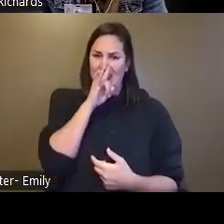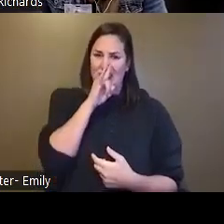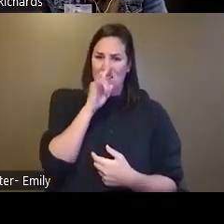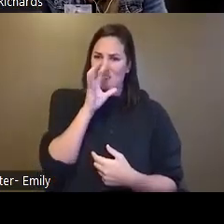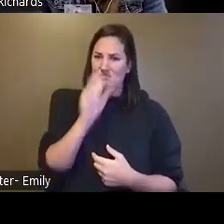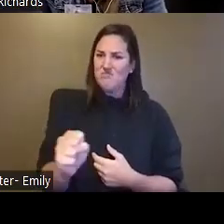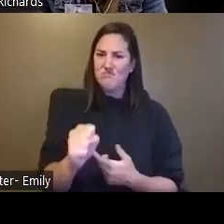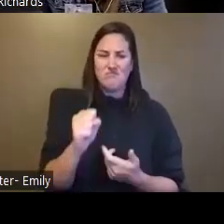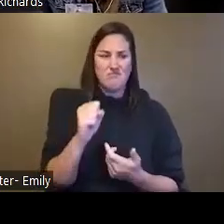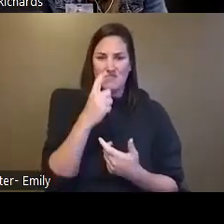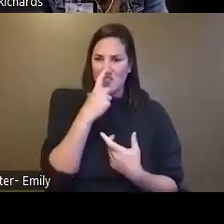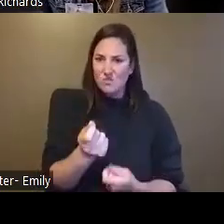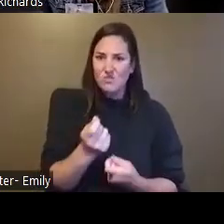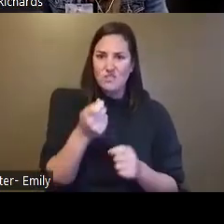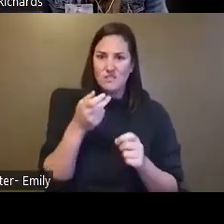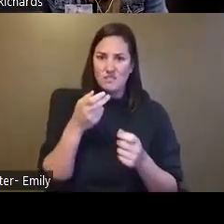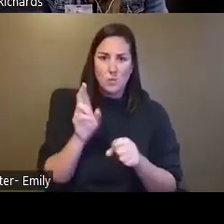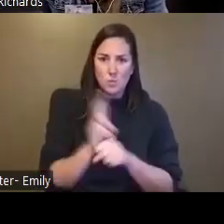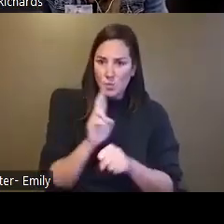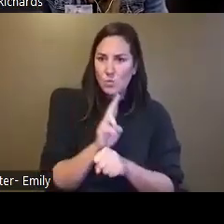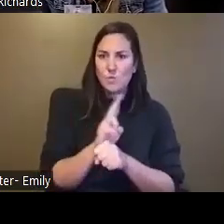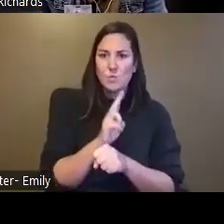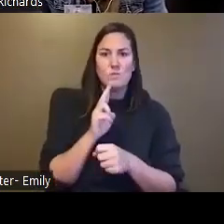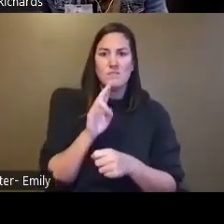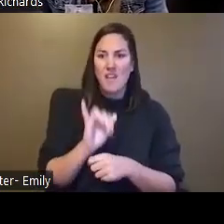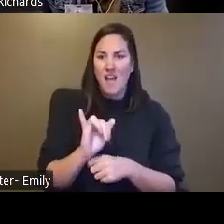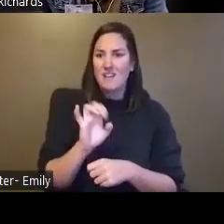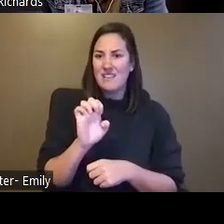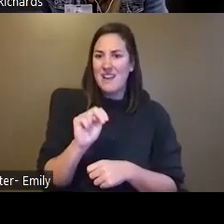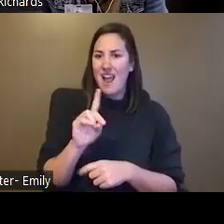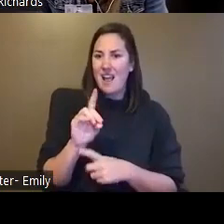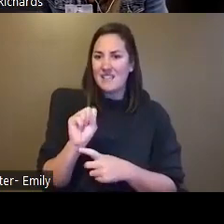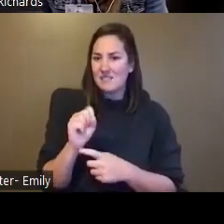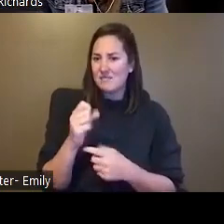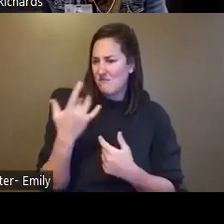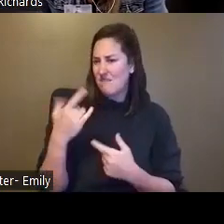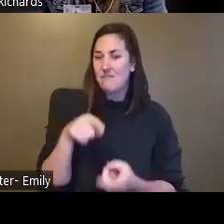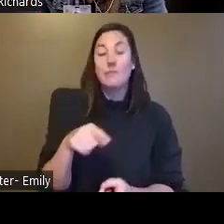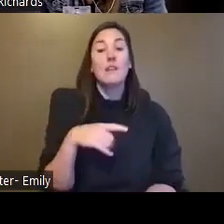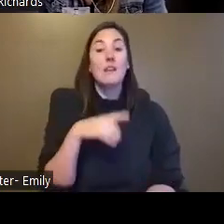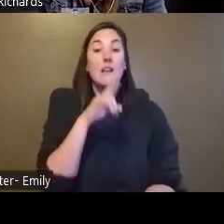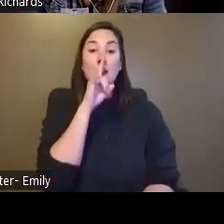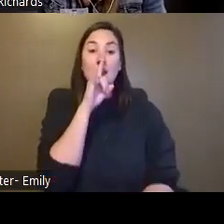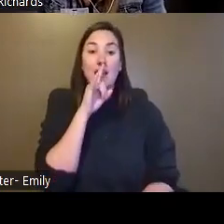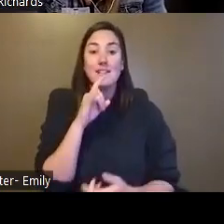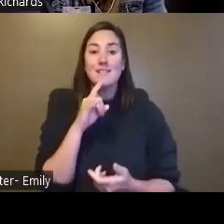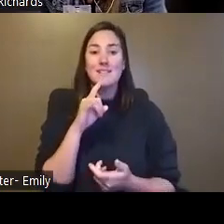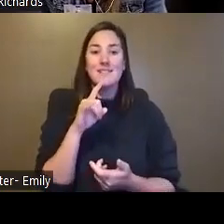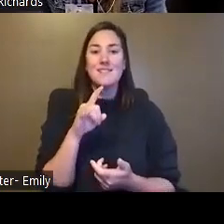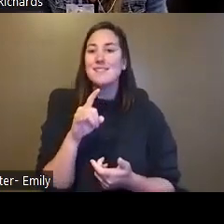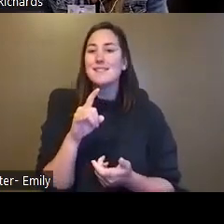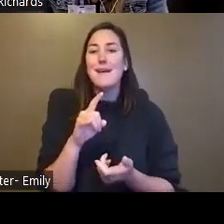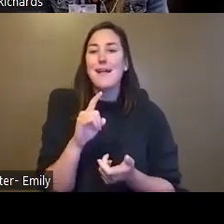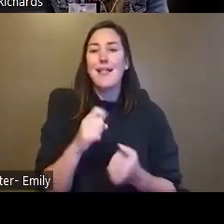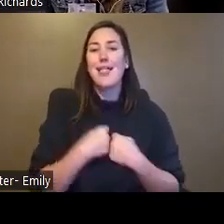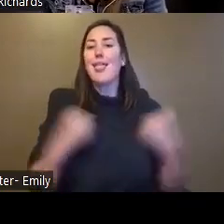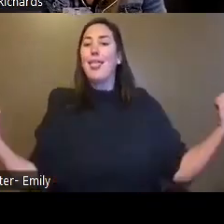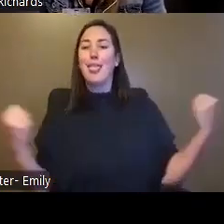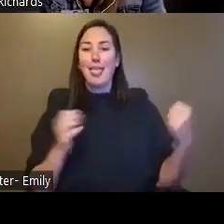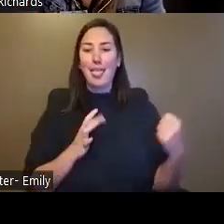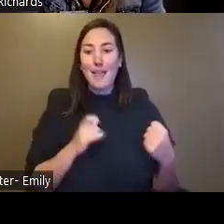into and attracted to ENDS devices? And the kids were candid. When you feed them pizza, they'll tell you anything.